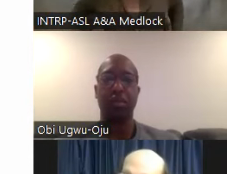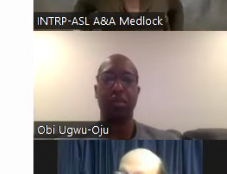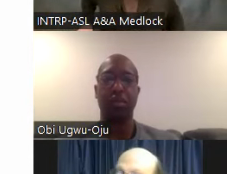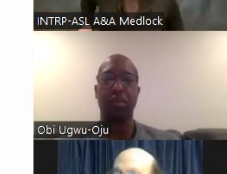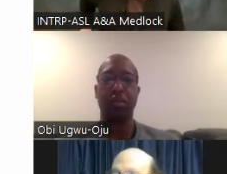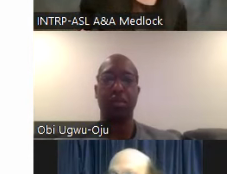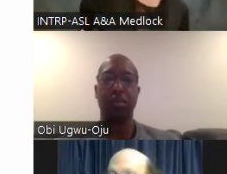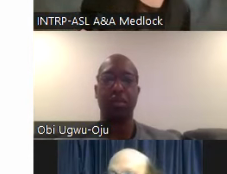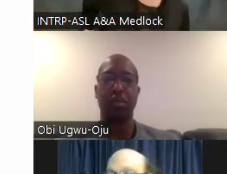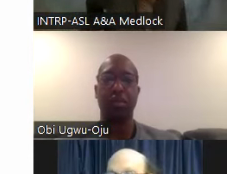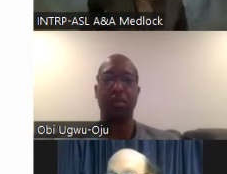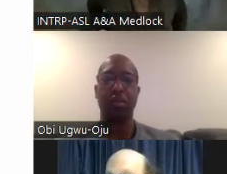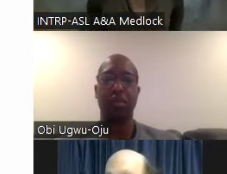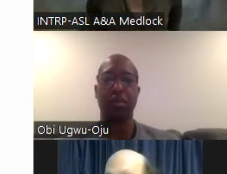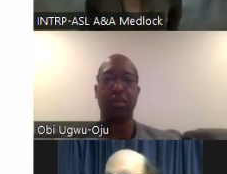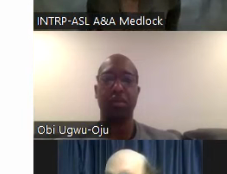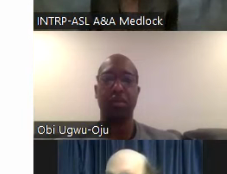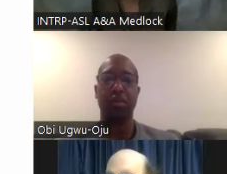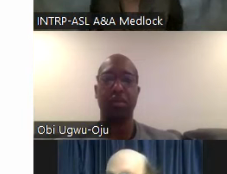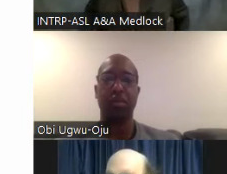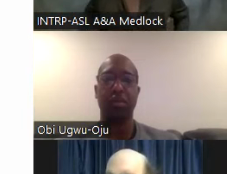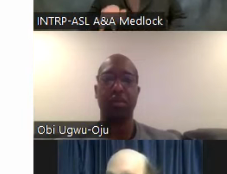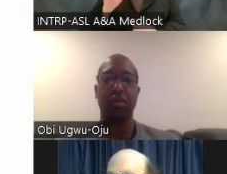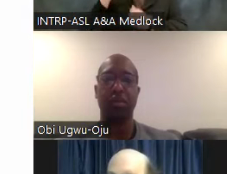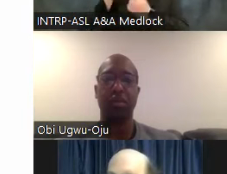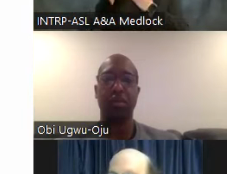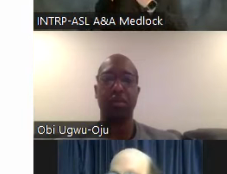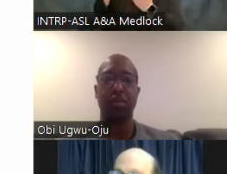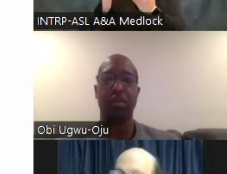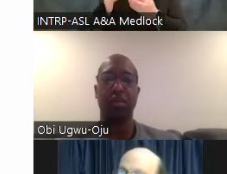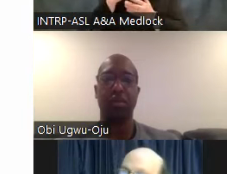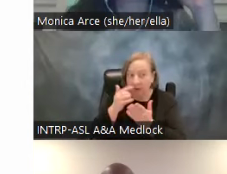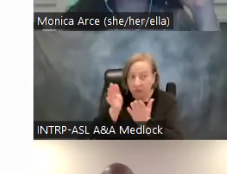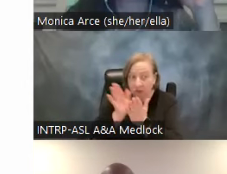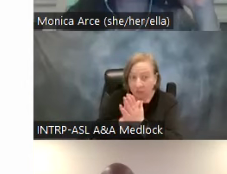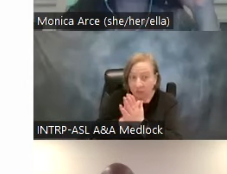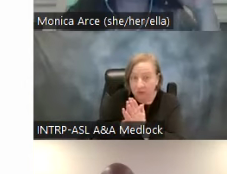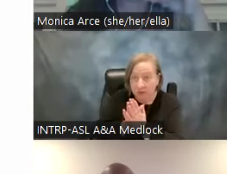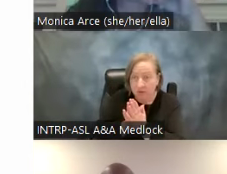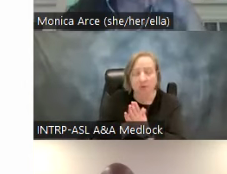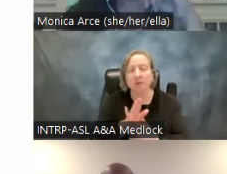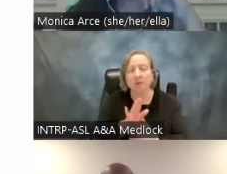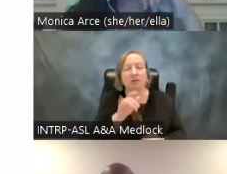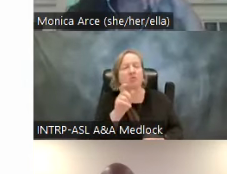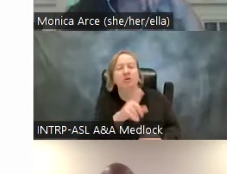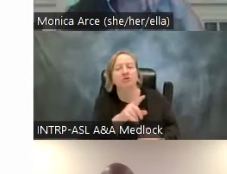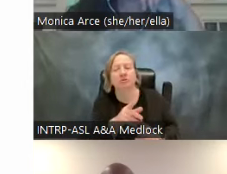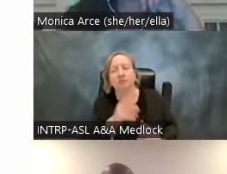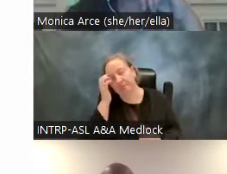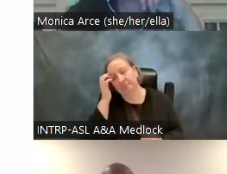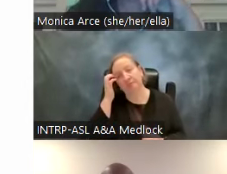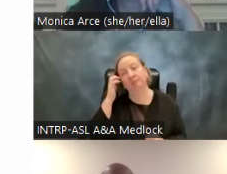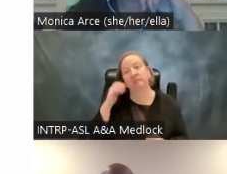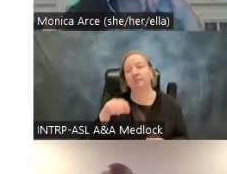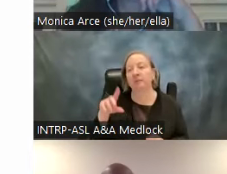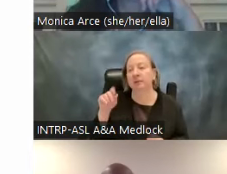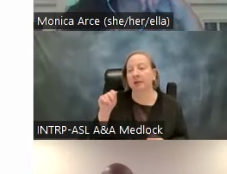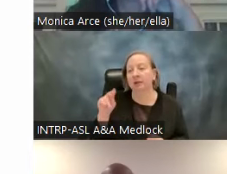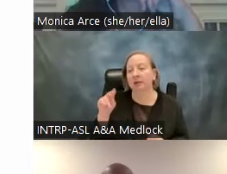Okay, exactly. That's your suggestion, to say request it? It was a question. Yeah, I